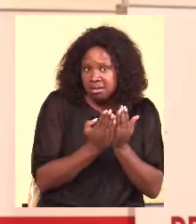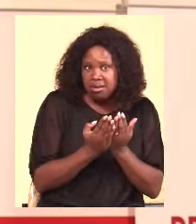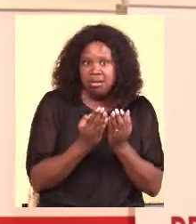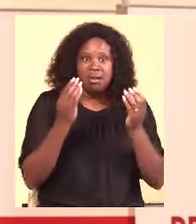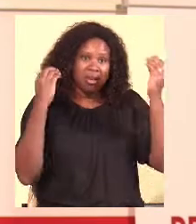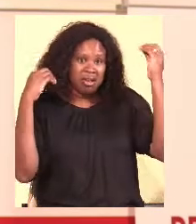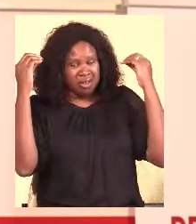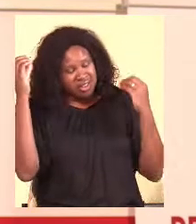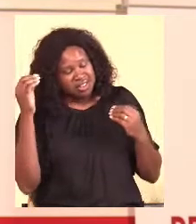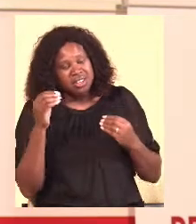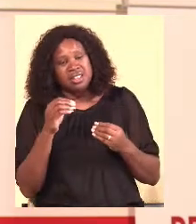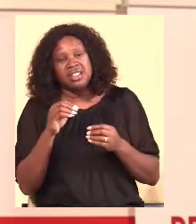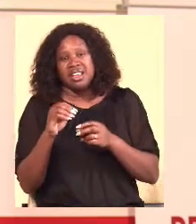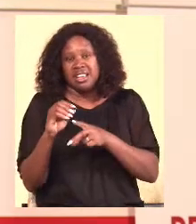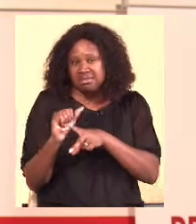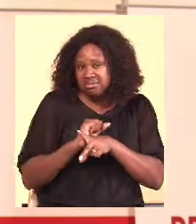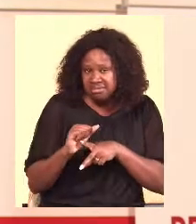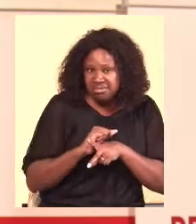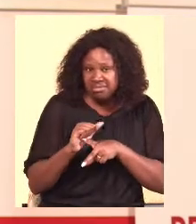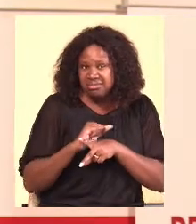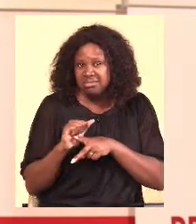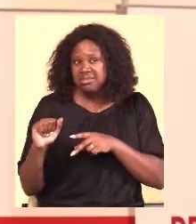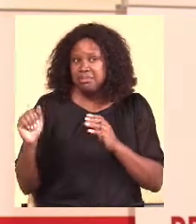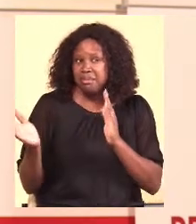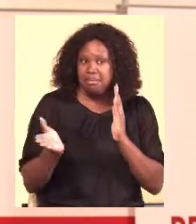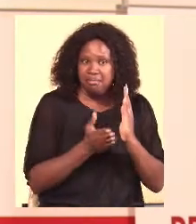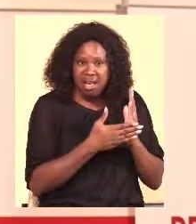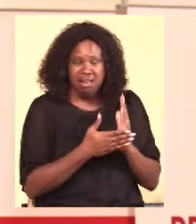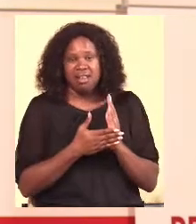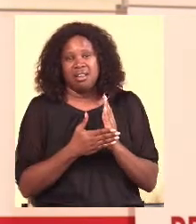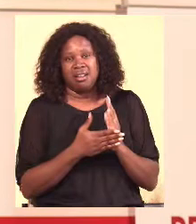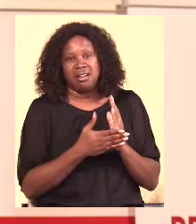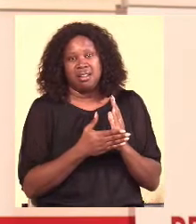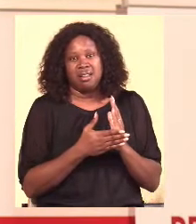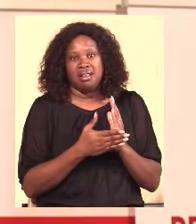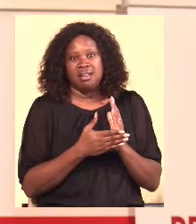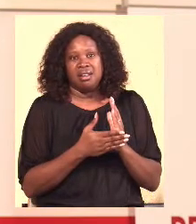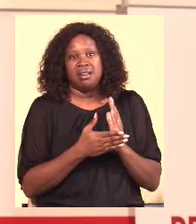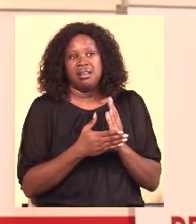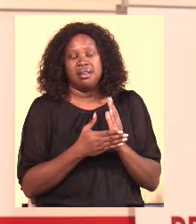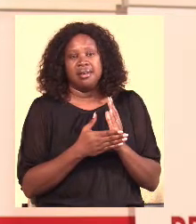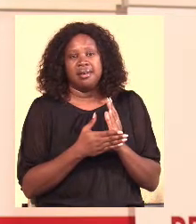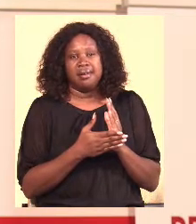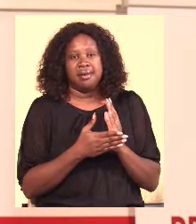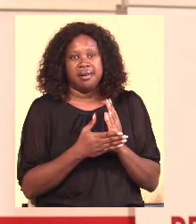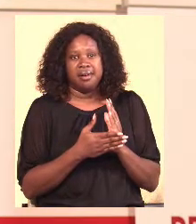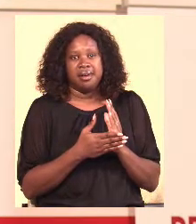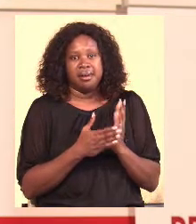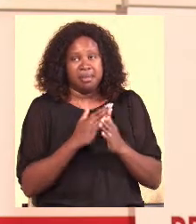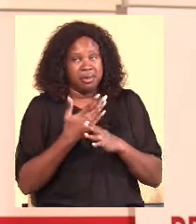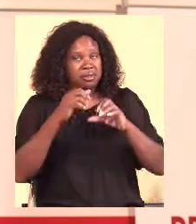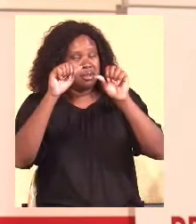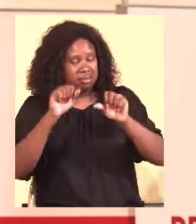TVET centers were closed because that was necessary